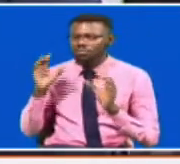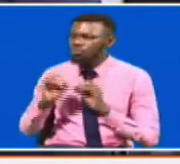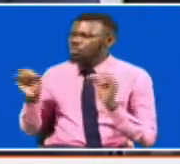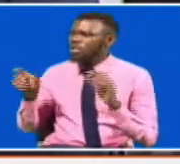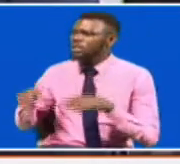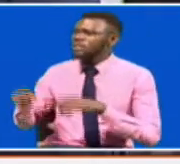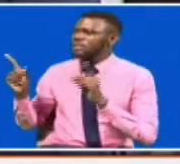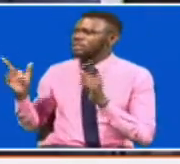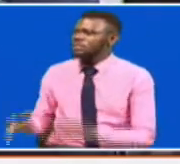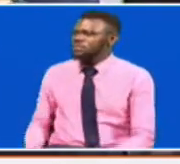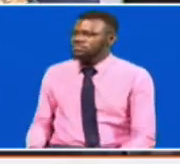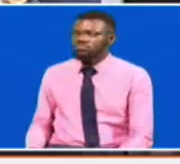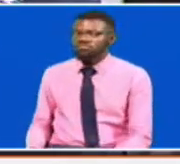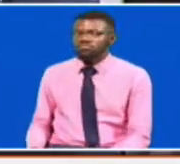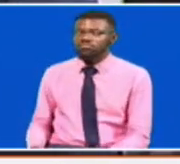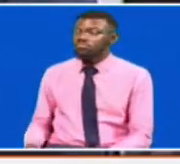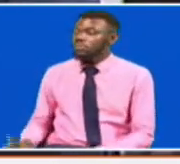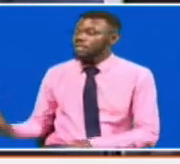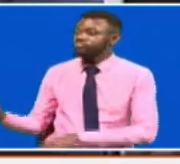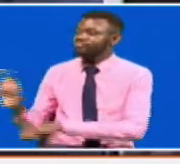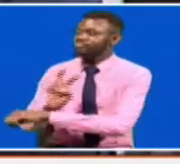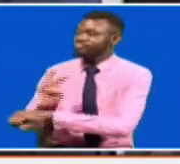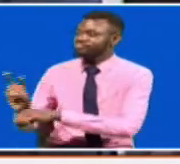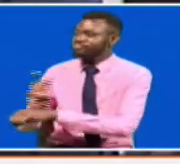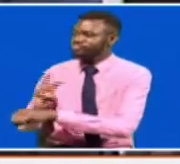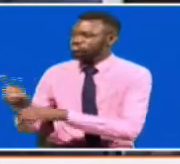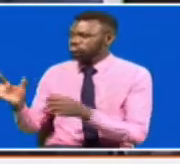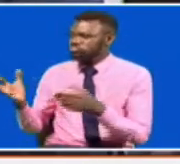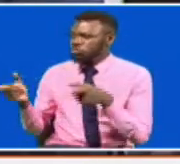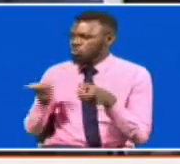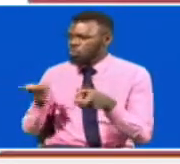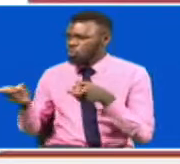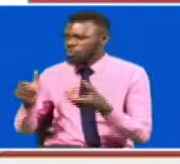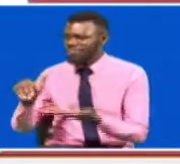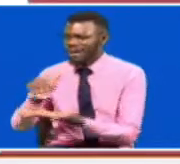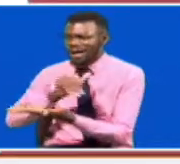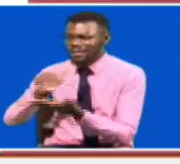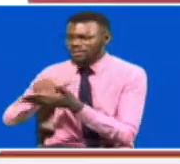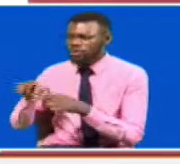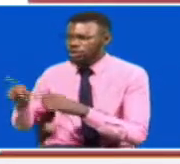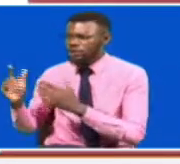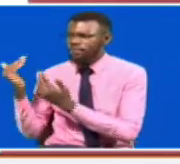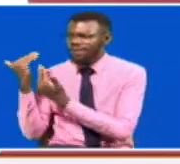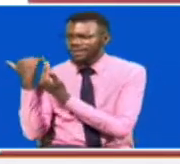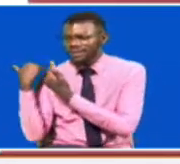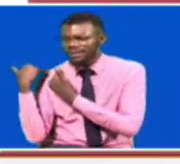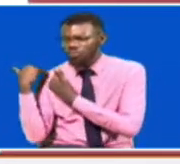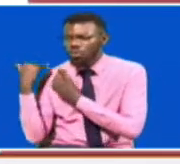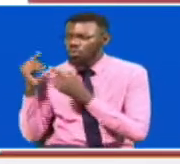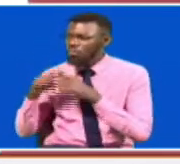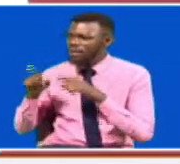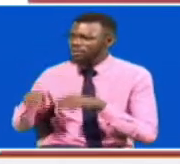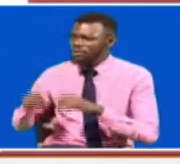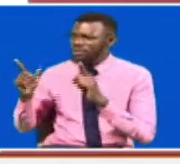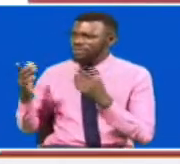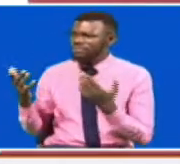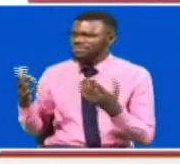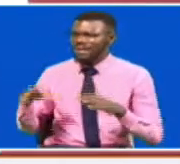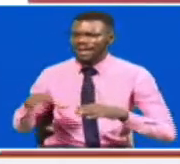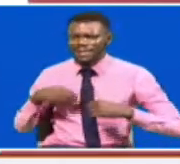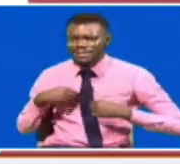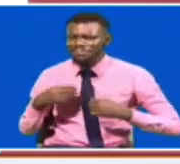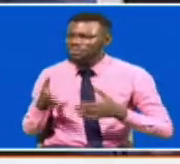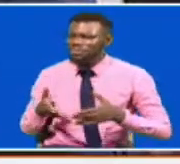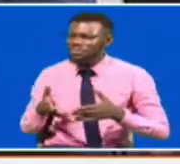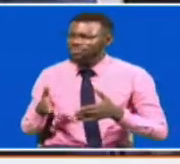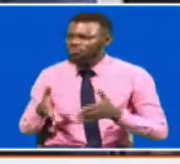watched the whole command center, which was practically in his control. In your words, how he was fooled. He was fooled. Yes. He was fooled.